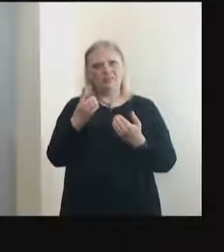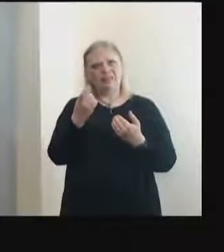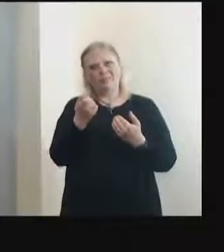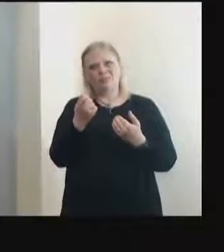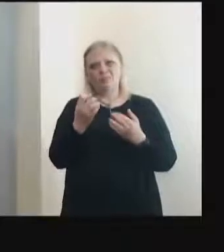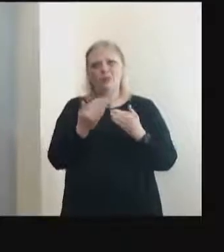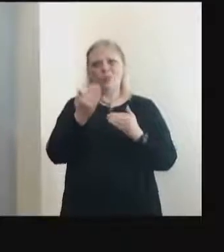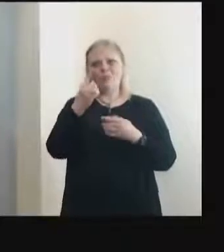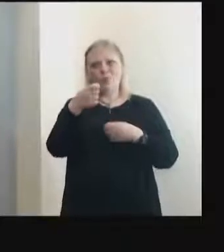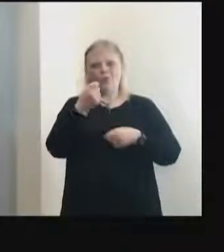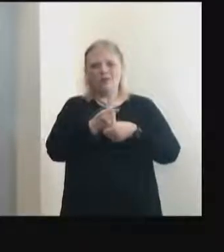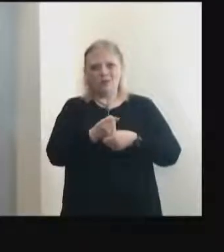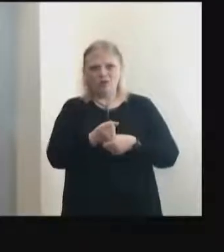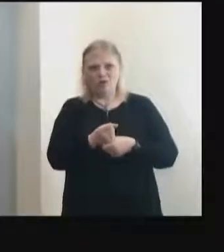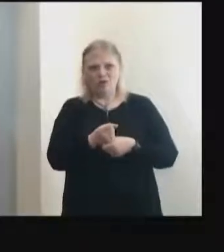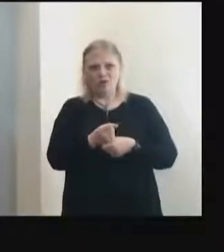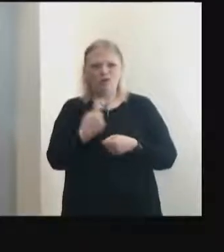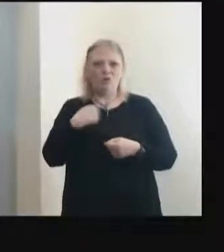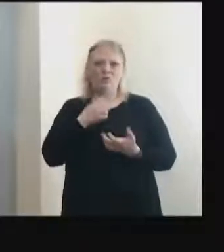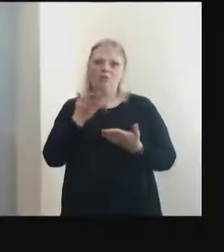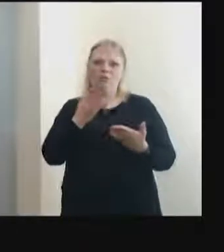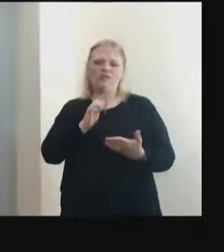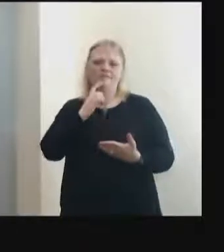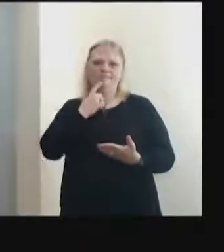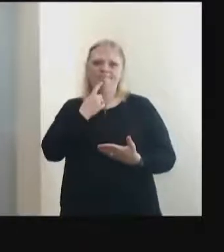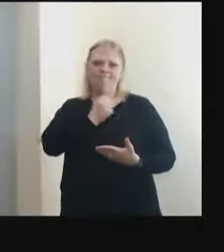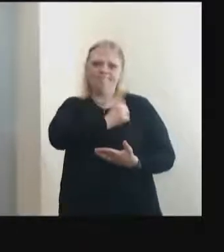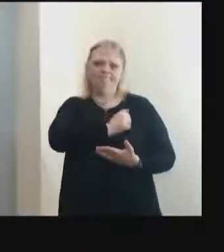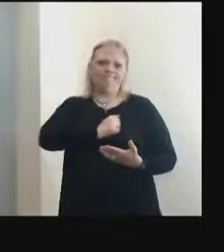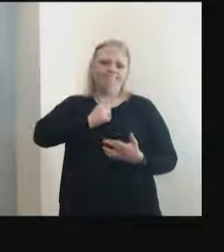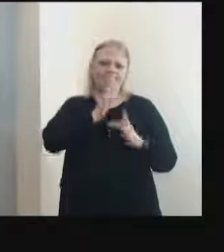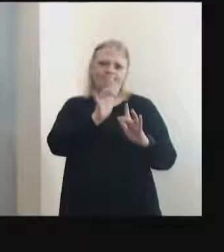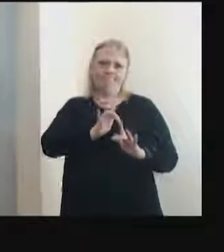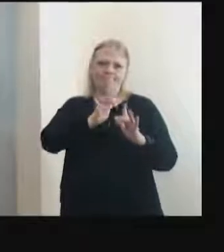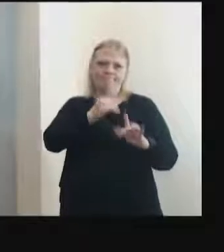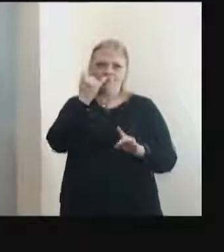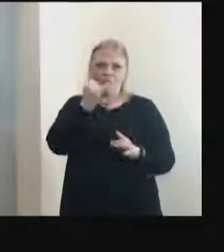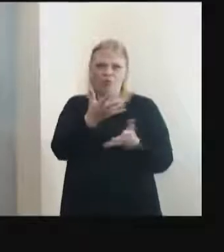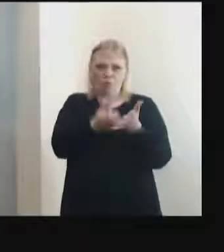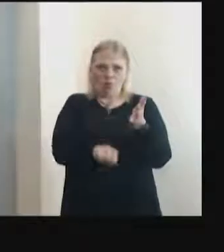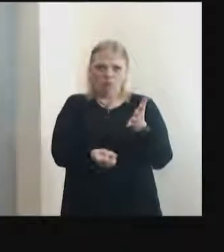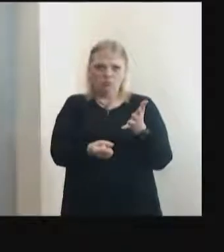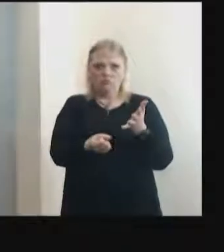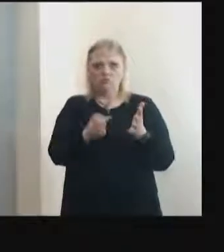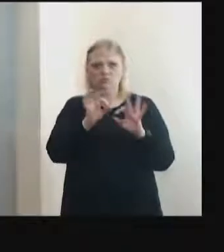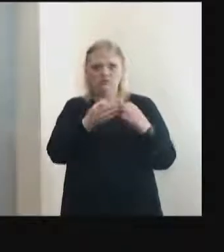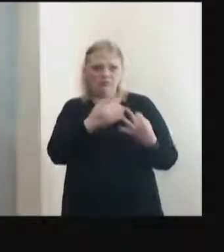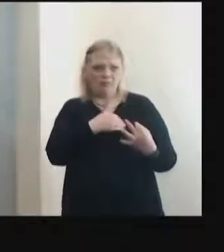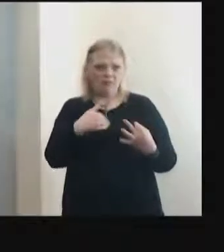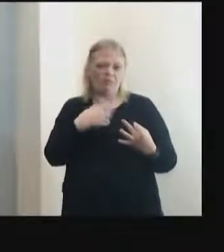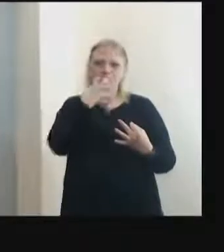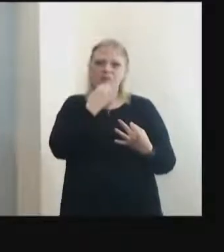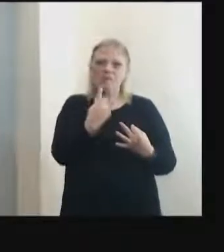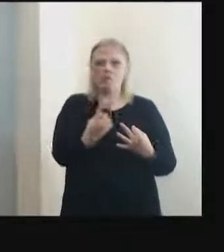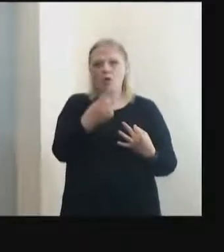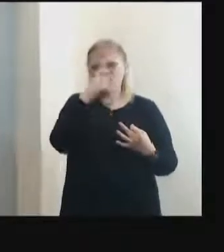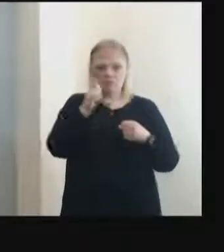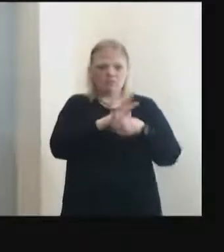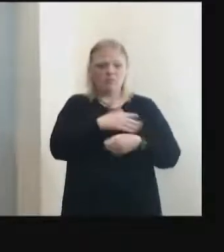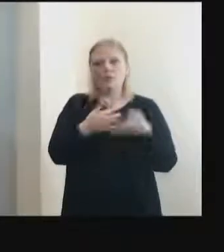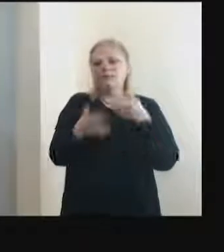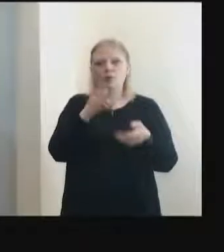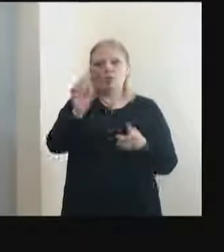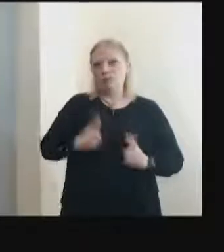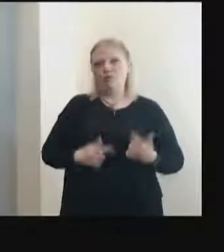as I said before, we offer our deepest condolences to anyone who lost a loved one, family member, as a result of COVID-19, regardless of where you